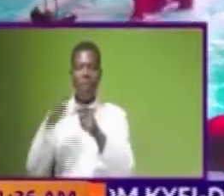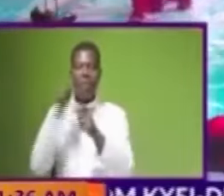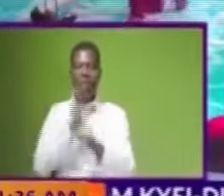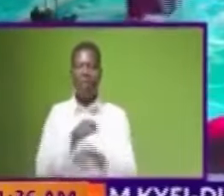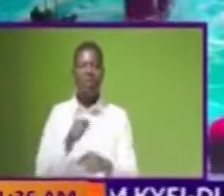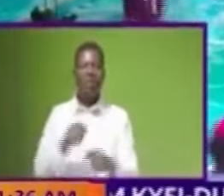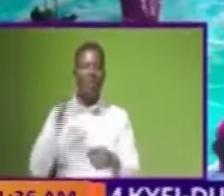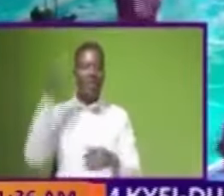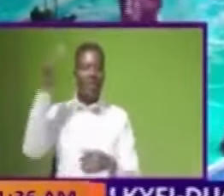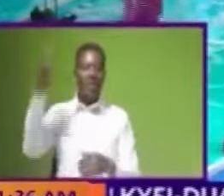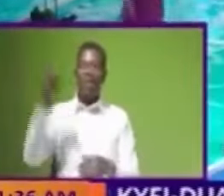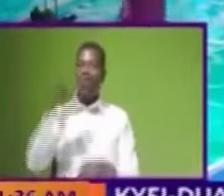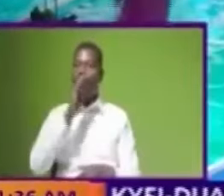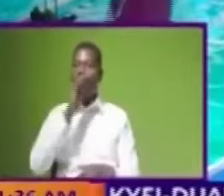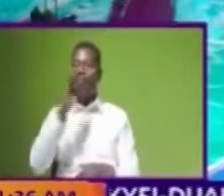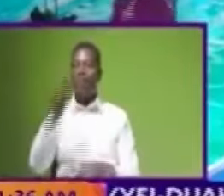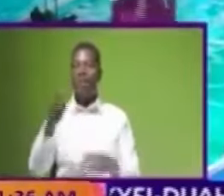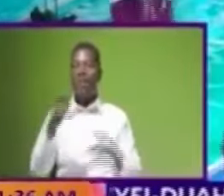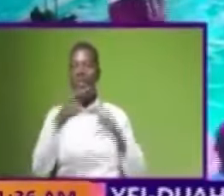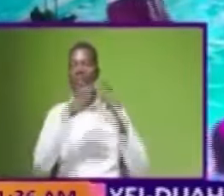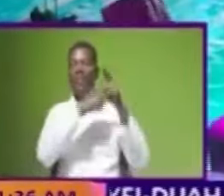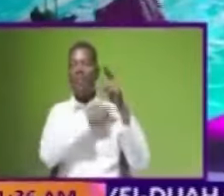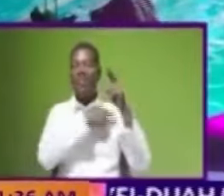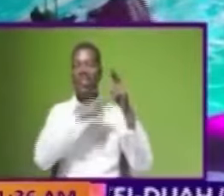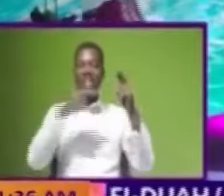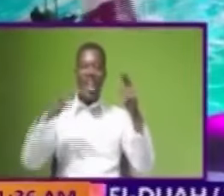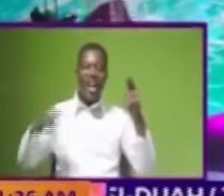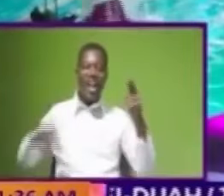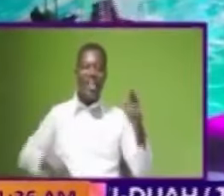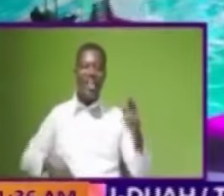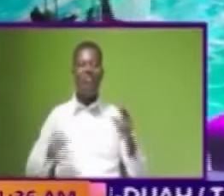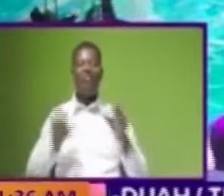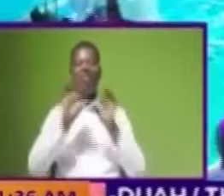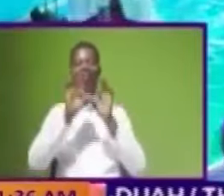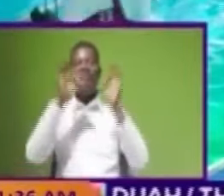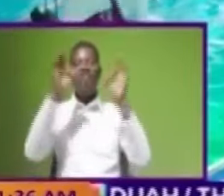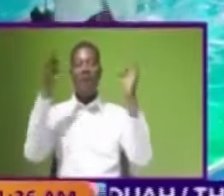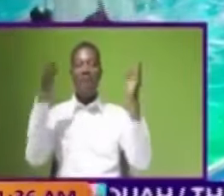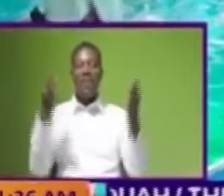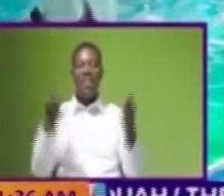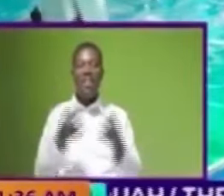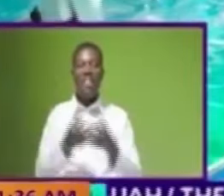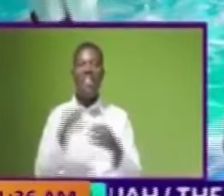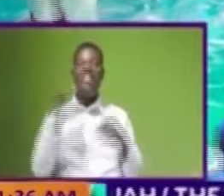o se Stephen Adum Chedua Philadelphia movement